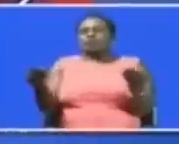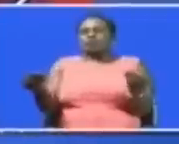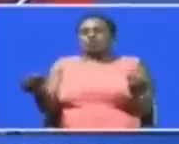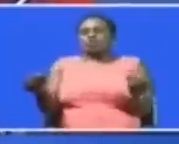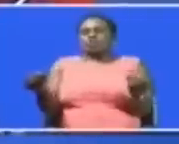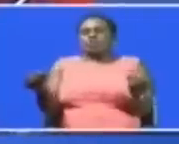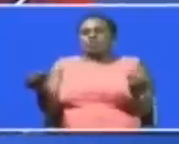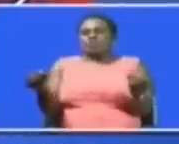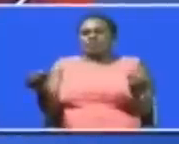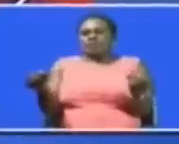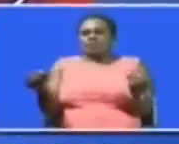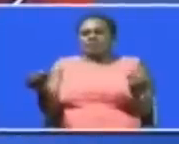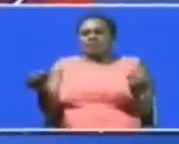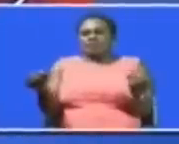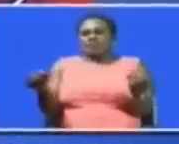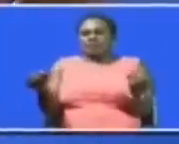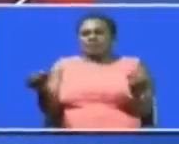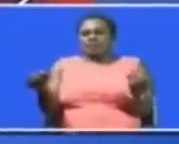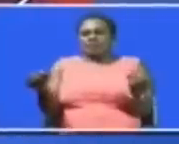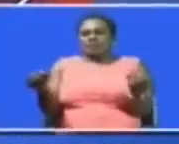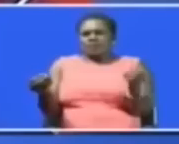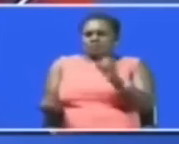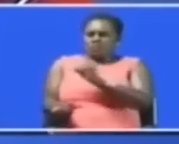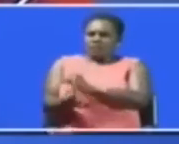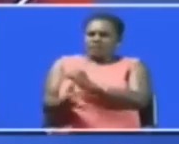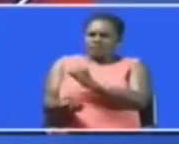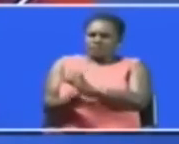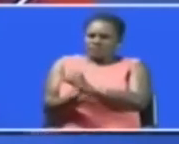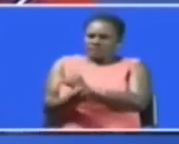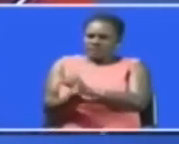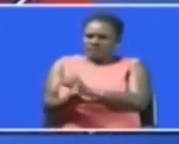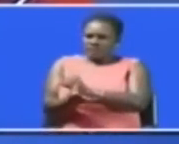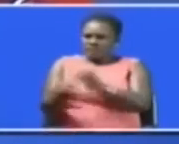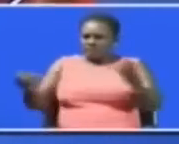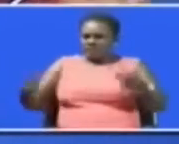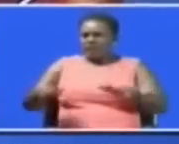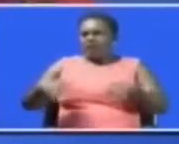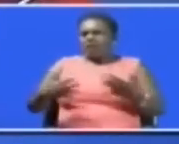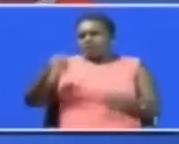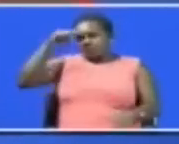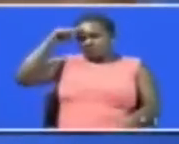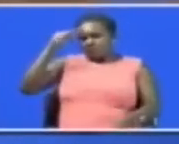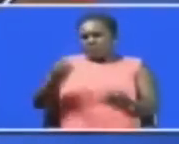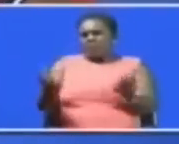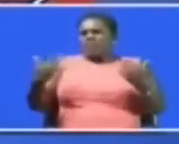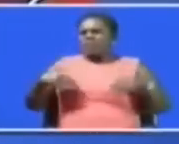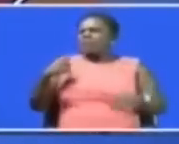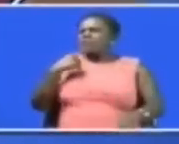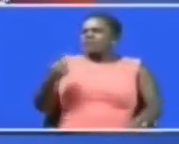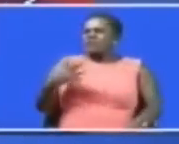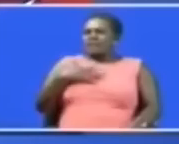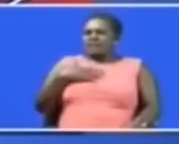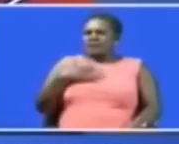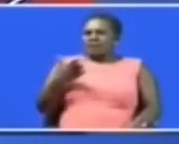addressed, and to either debunk whether there were meats to that argument, or now there's a, because, you know, many people tell us